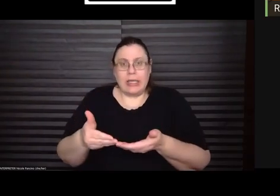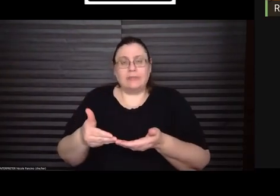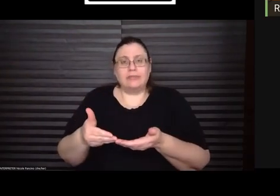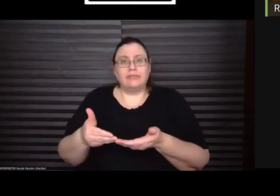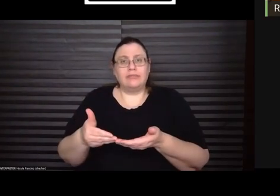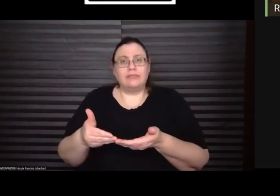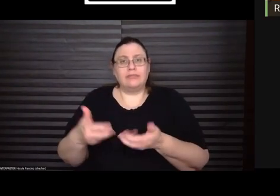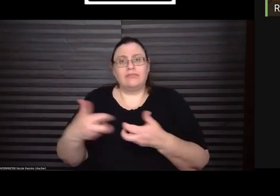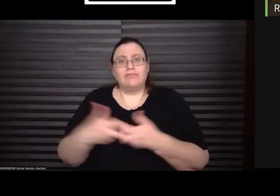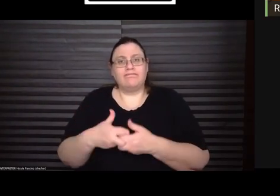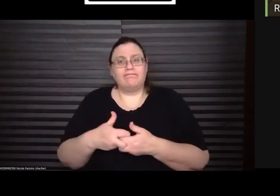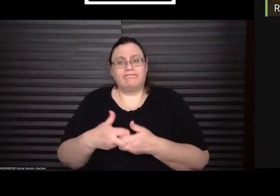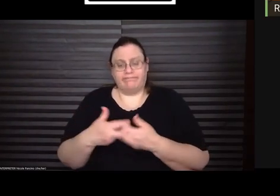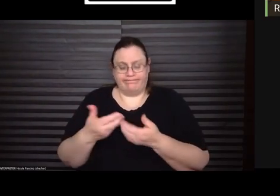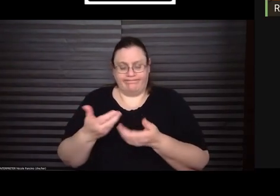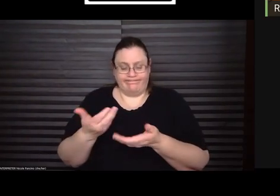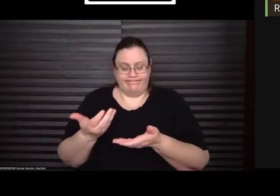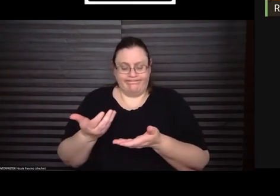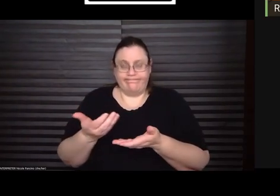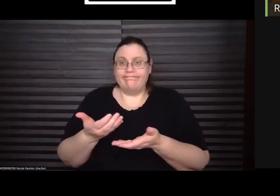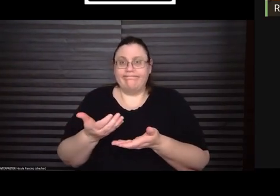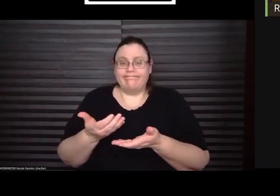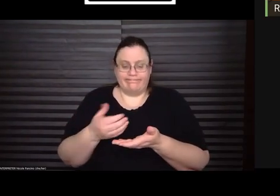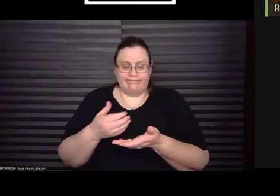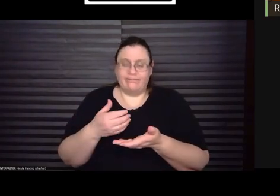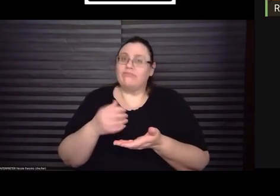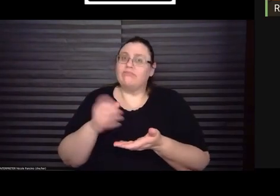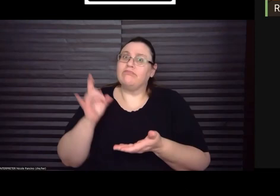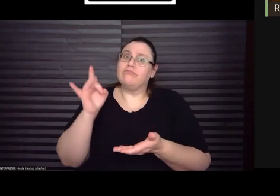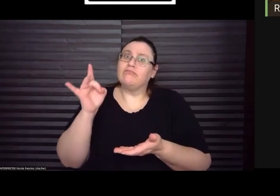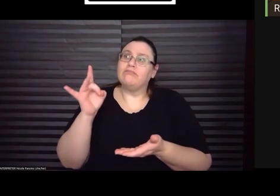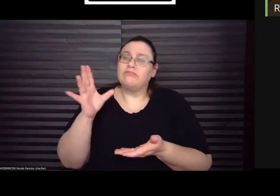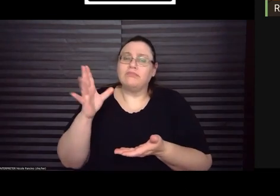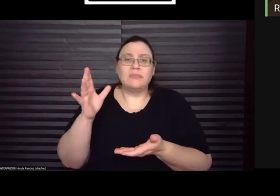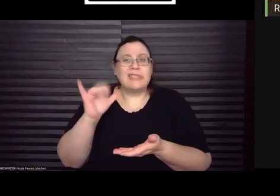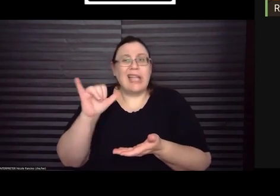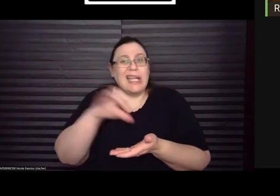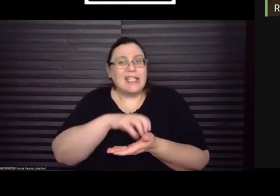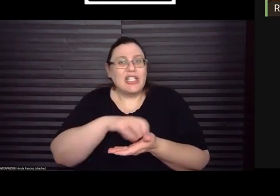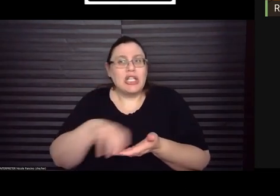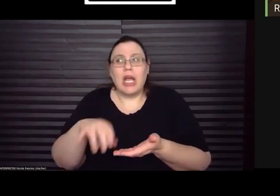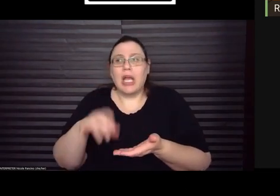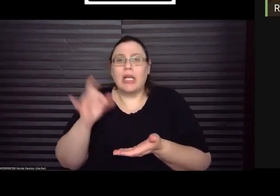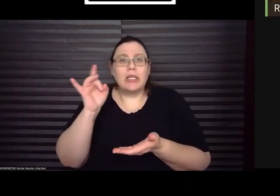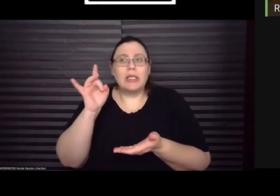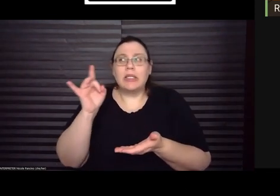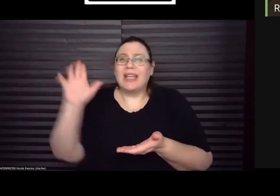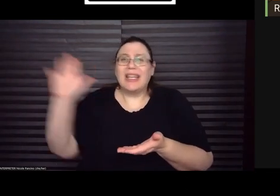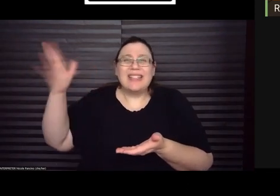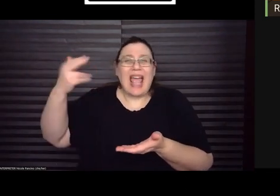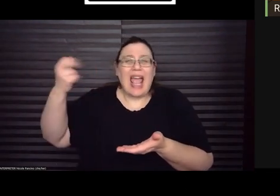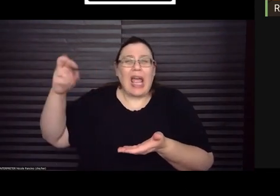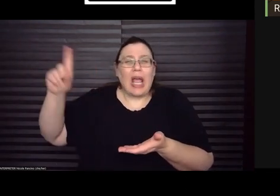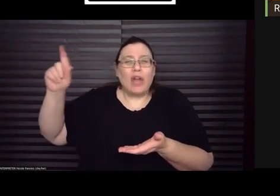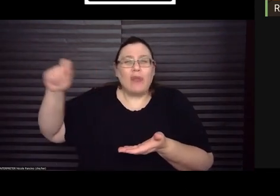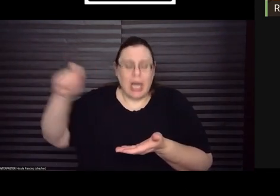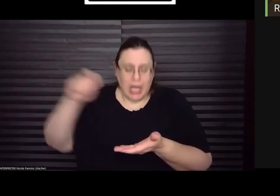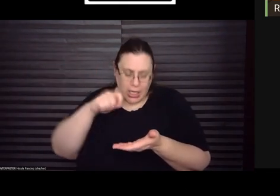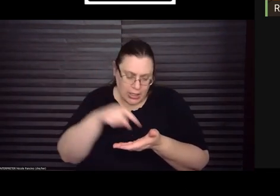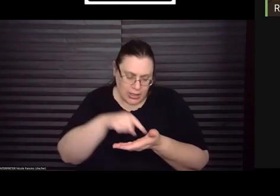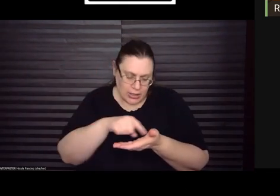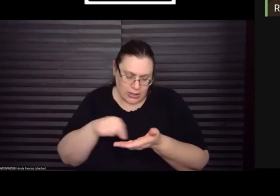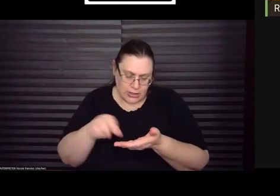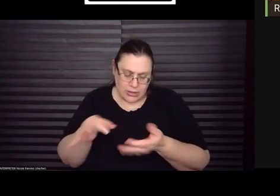it was hard, you know, it was like, you know, seeing, especially things like checks, you know, his handwriting on it,